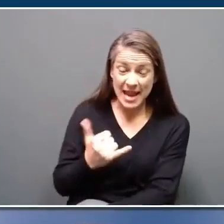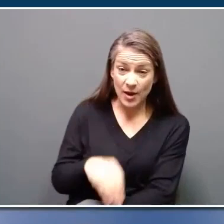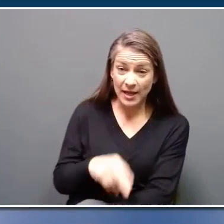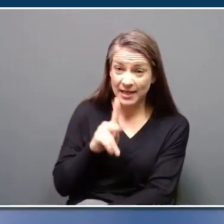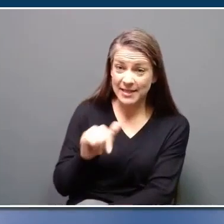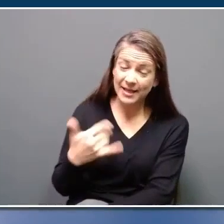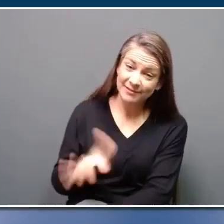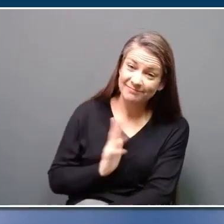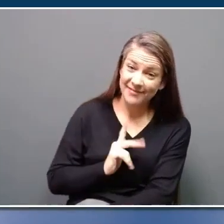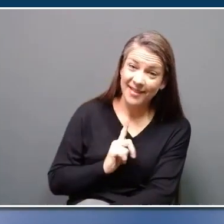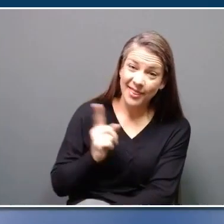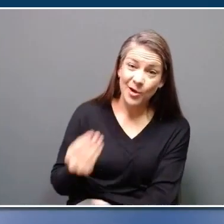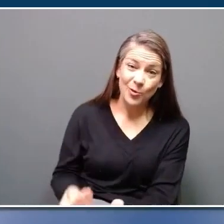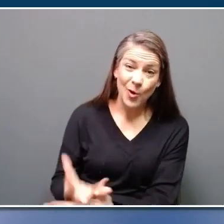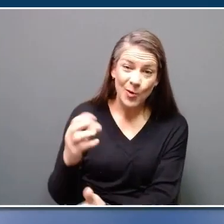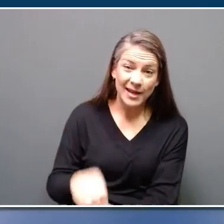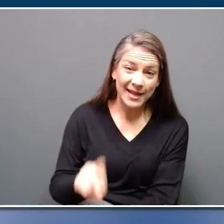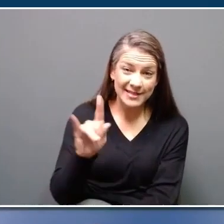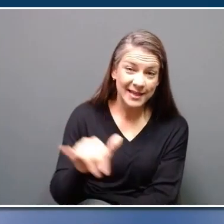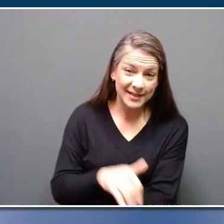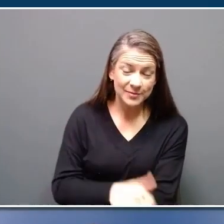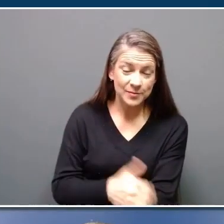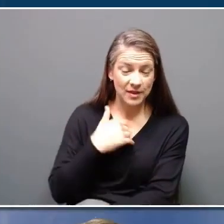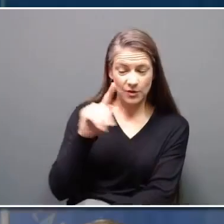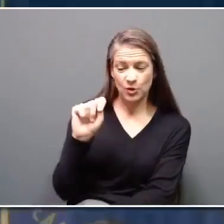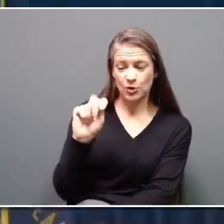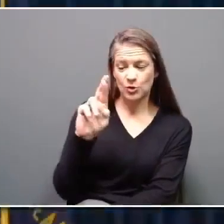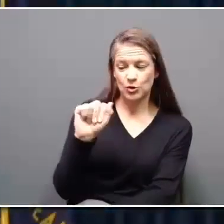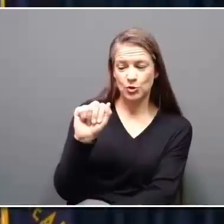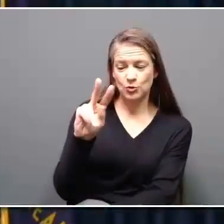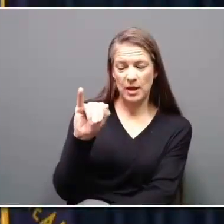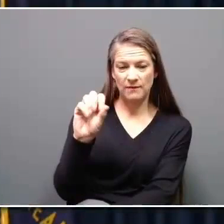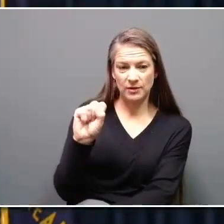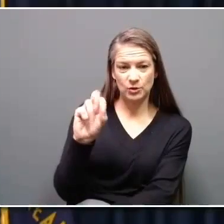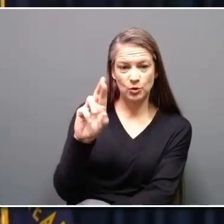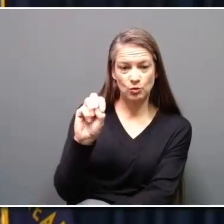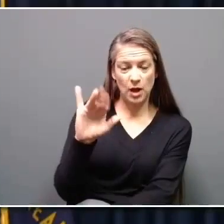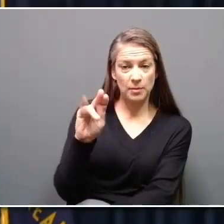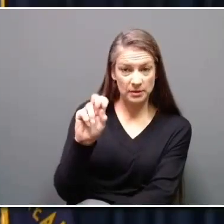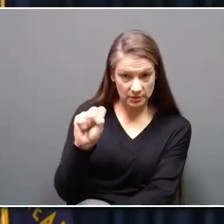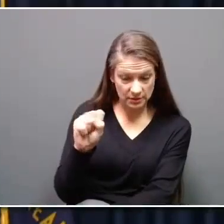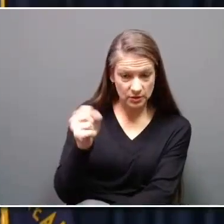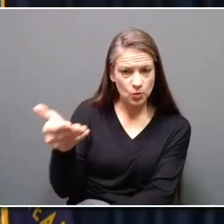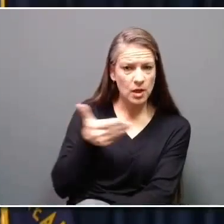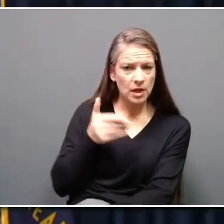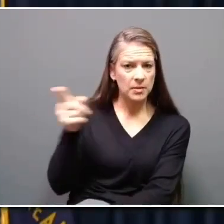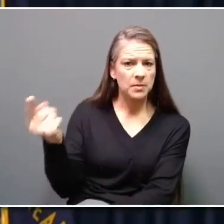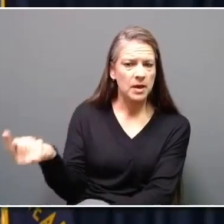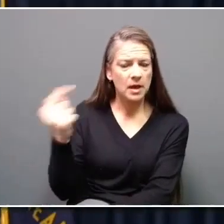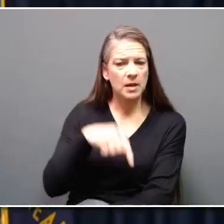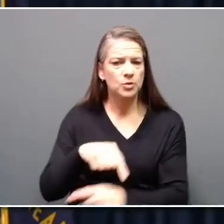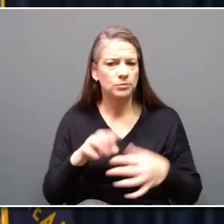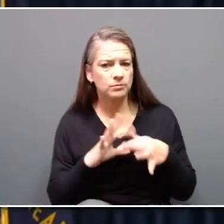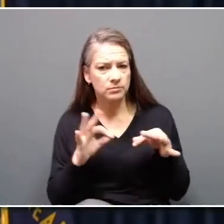that. Today, we're joined by Travis Robbins, president of WPT, and I'd like to welcome him to the podium to say a few words. We also